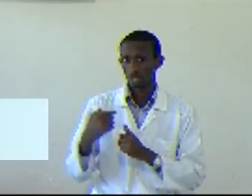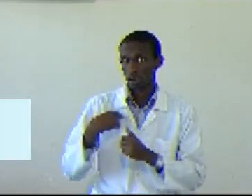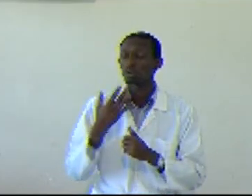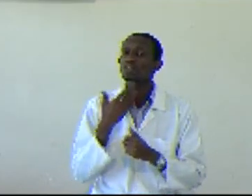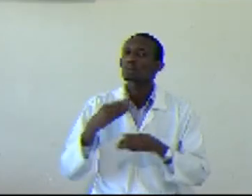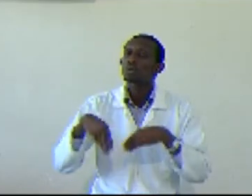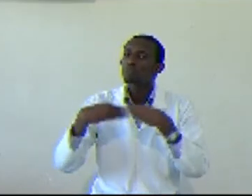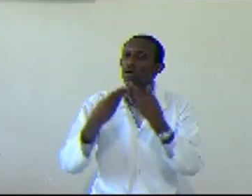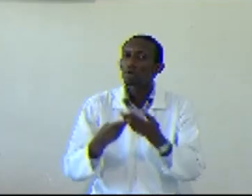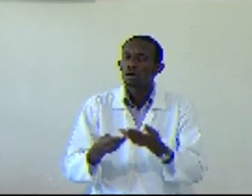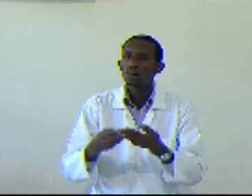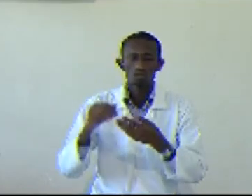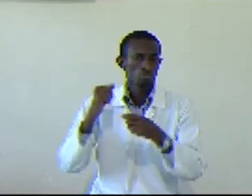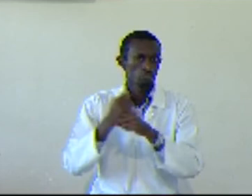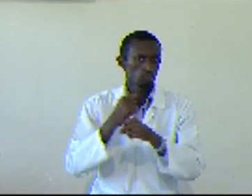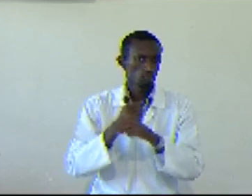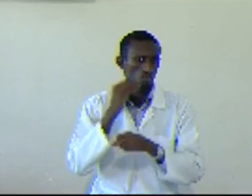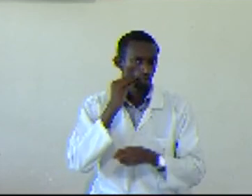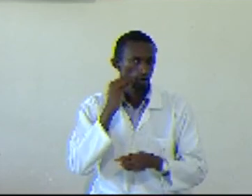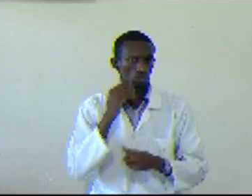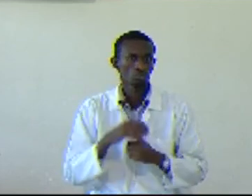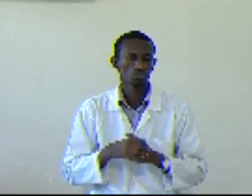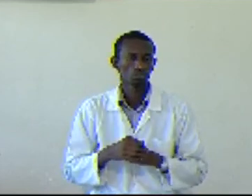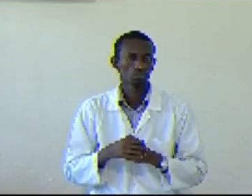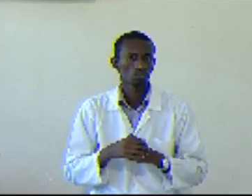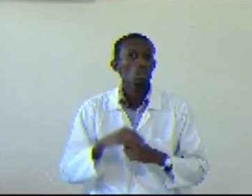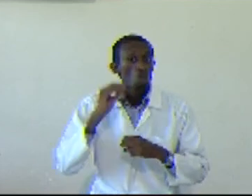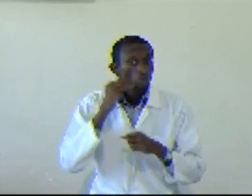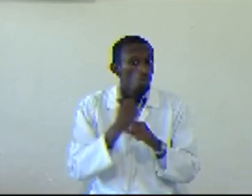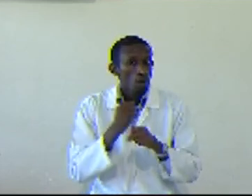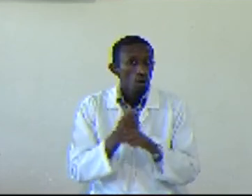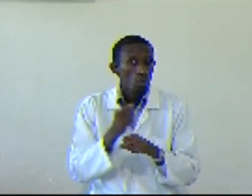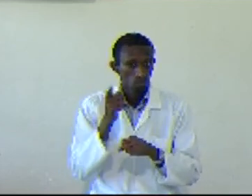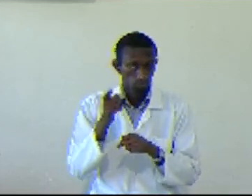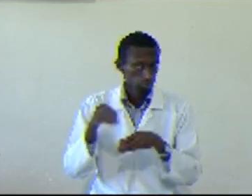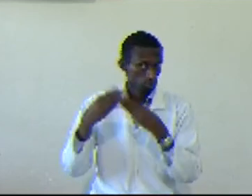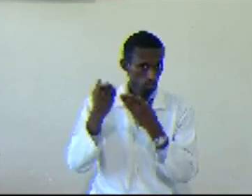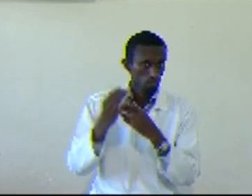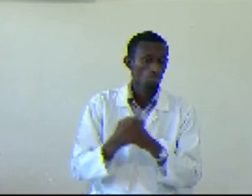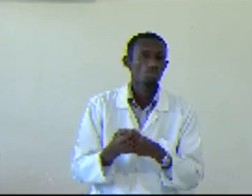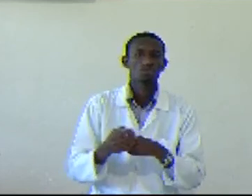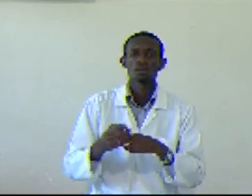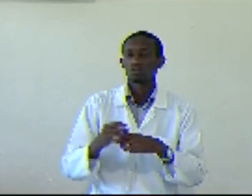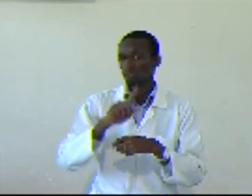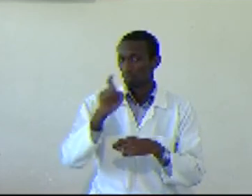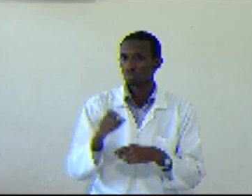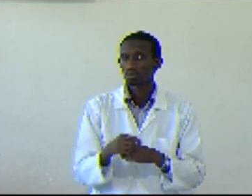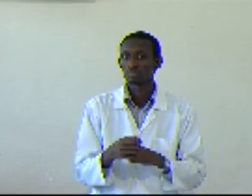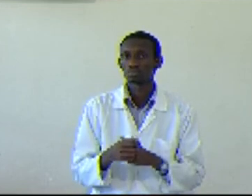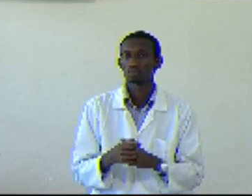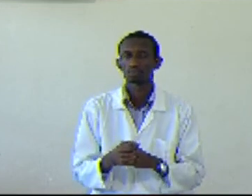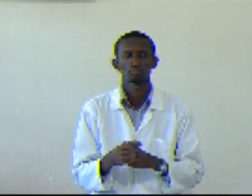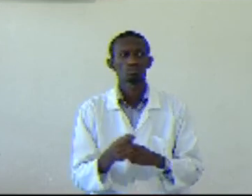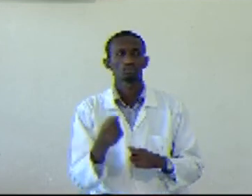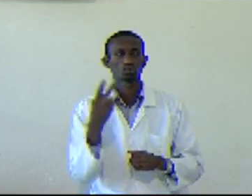homework. The homework that I have for you, we have 2 questions. We have this